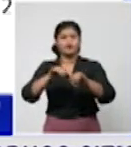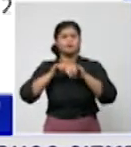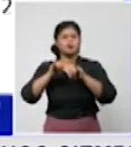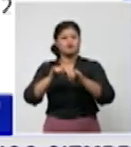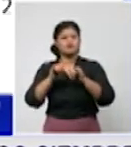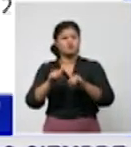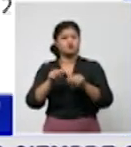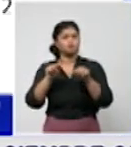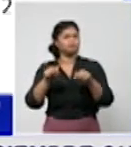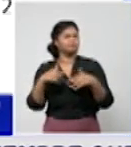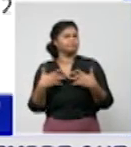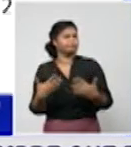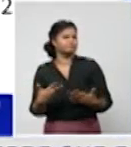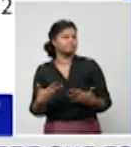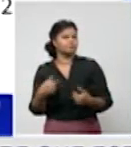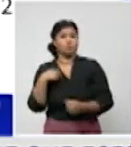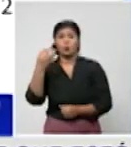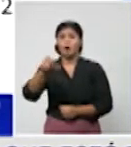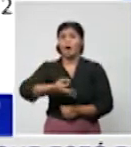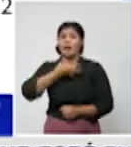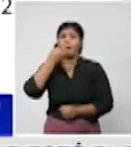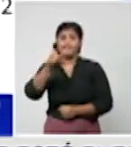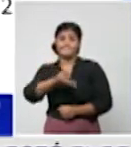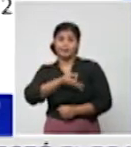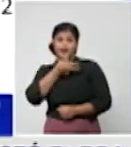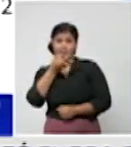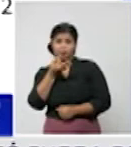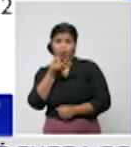154,860 deaths. Brazil follows with